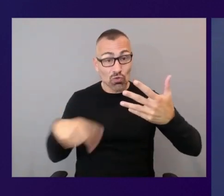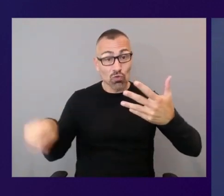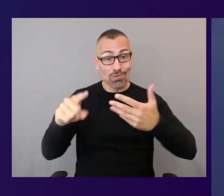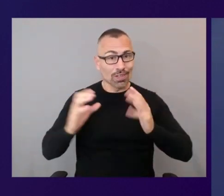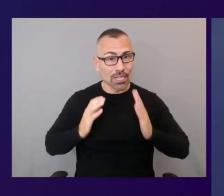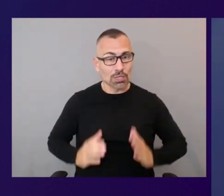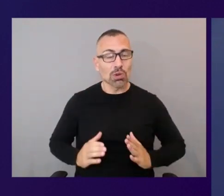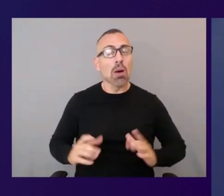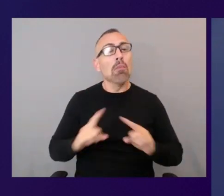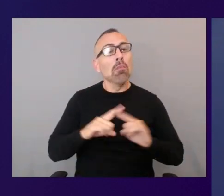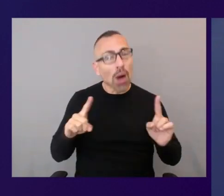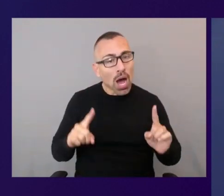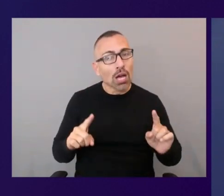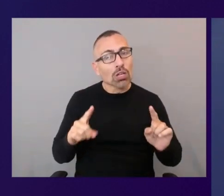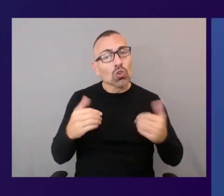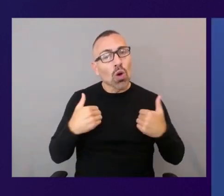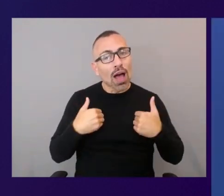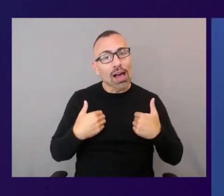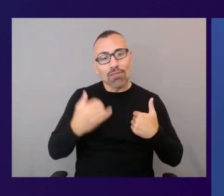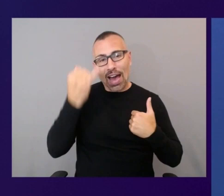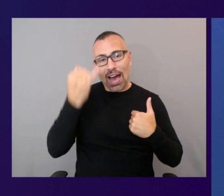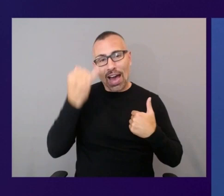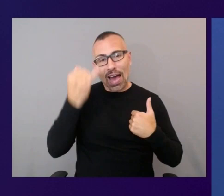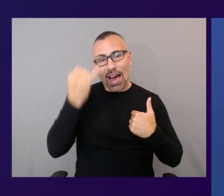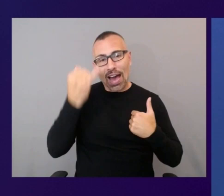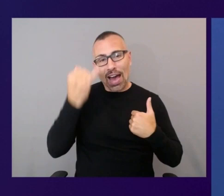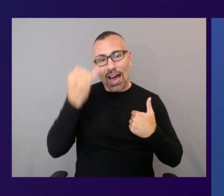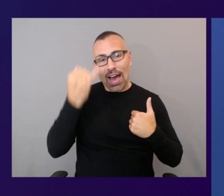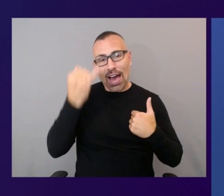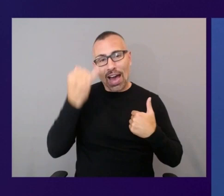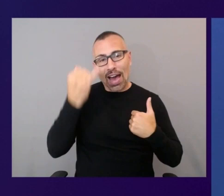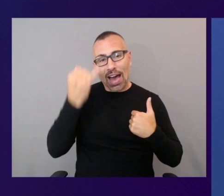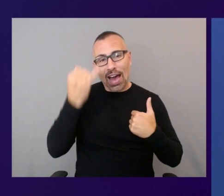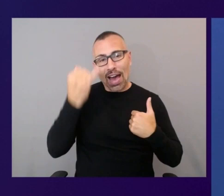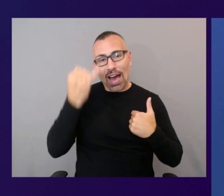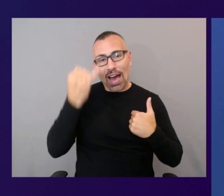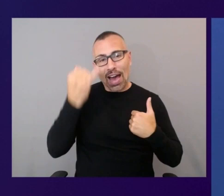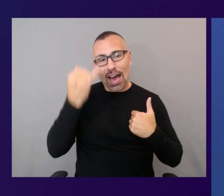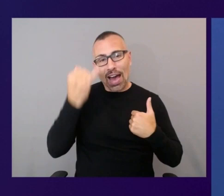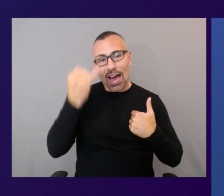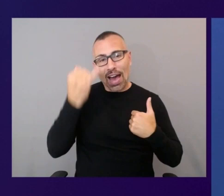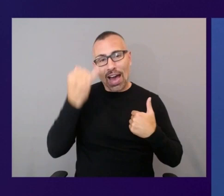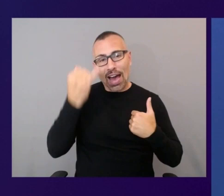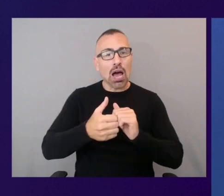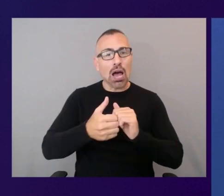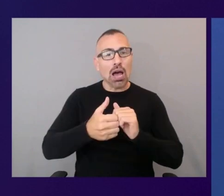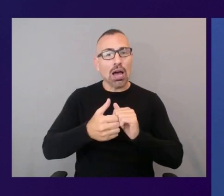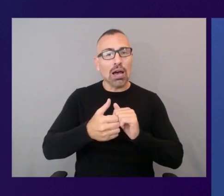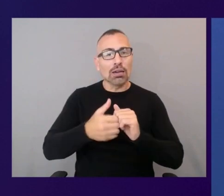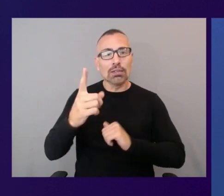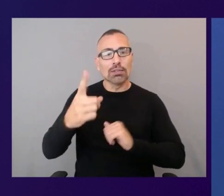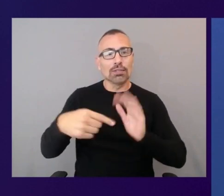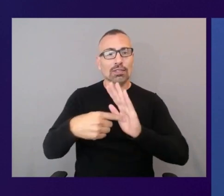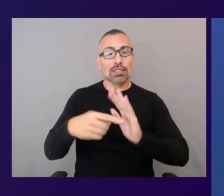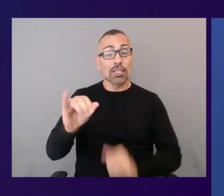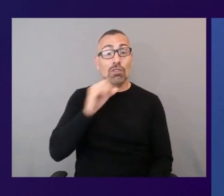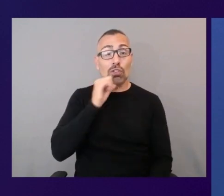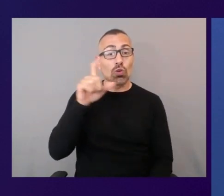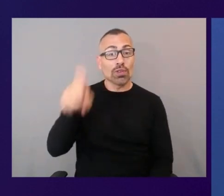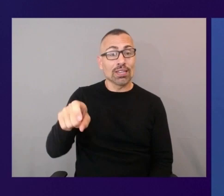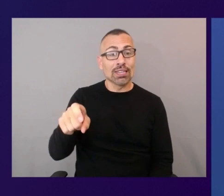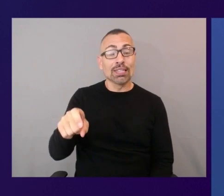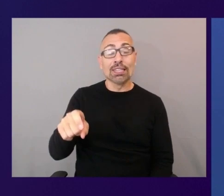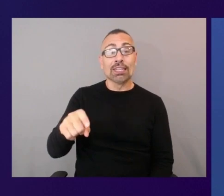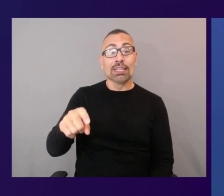you also get the ideas for how to save money. For instance, if you don't actually need a desktop, why not take a look at